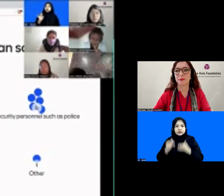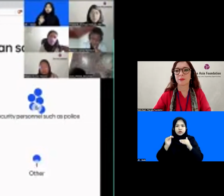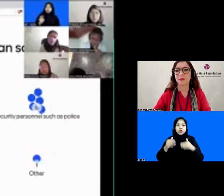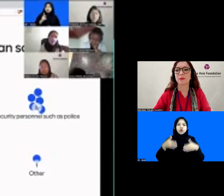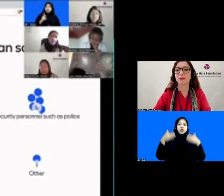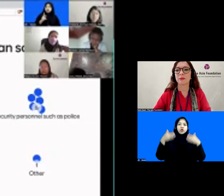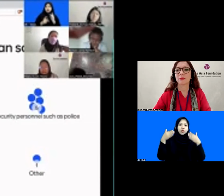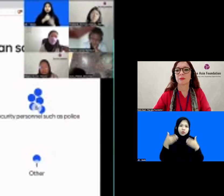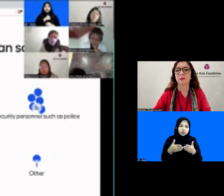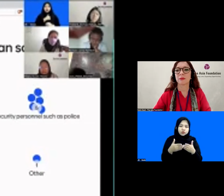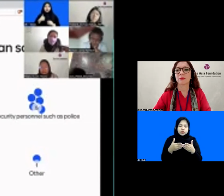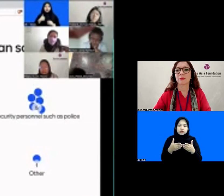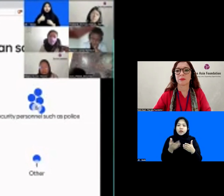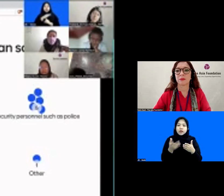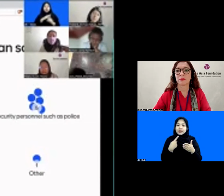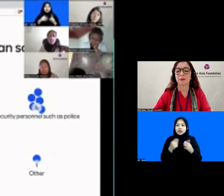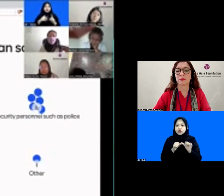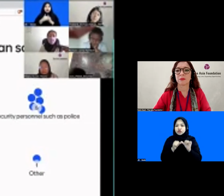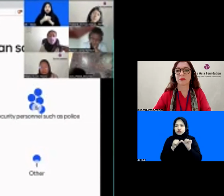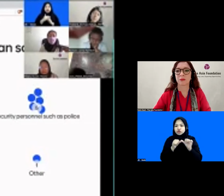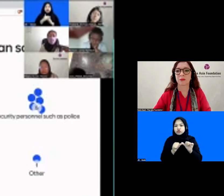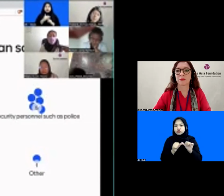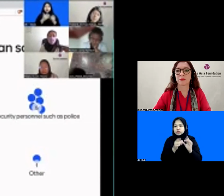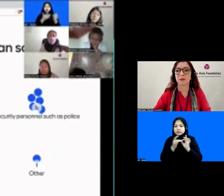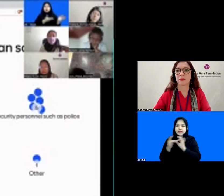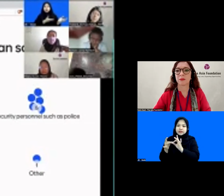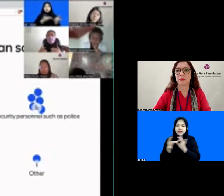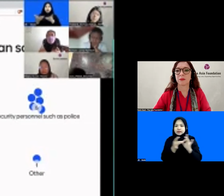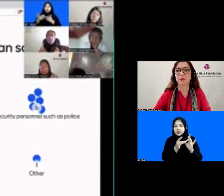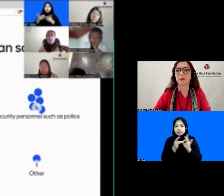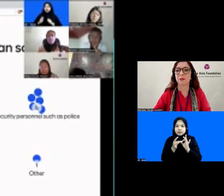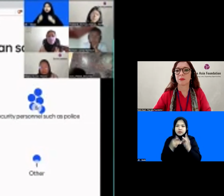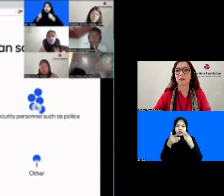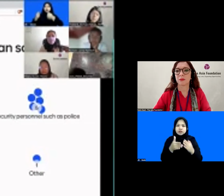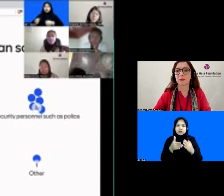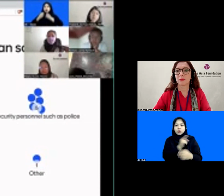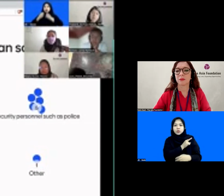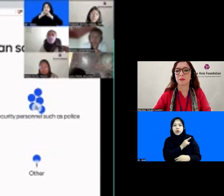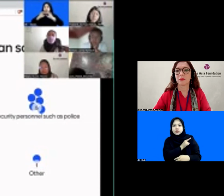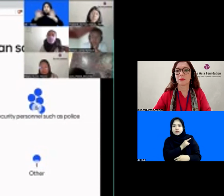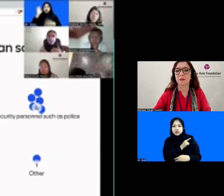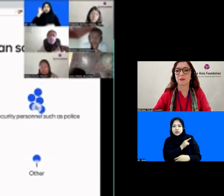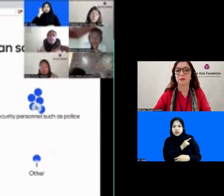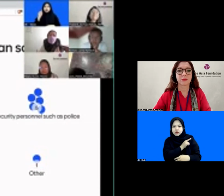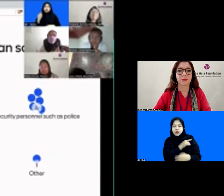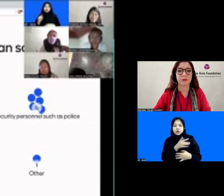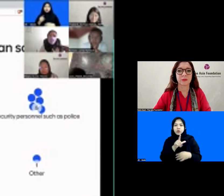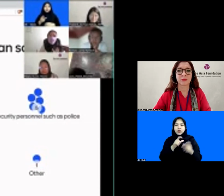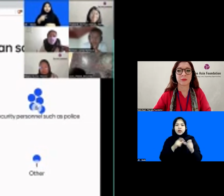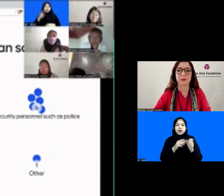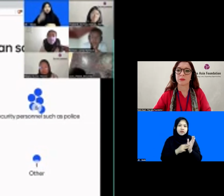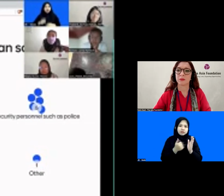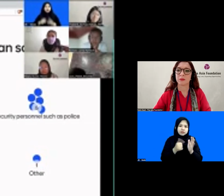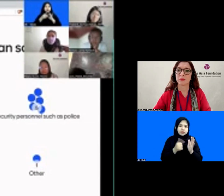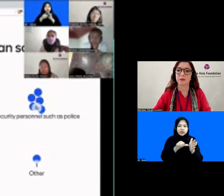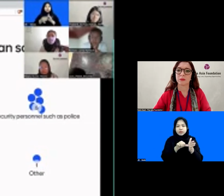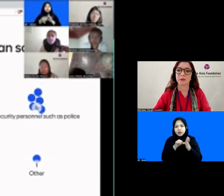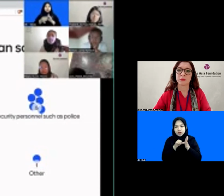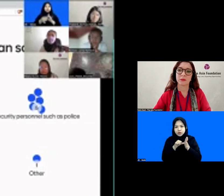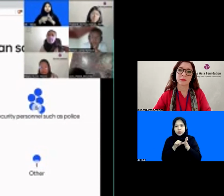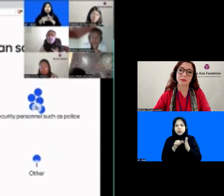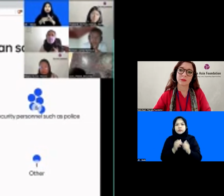in certain cases, of course, we do think that working together hand in hand with private sector employees and even contractors can actually help this kind of